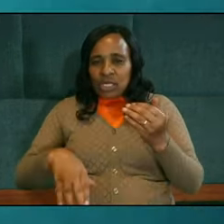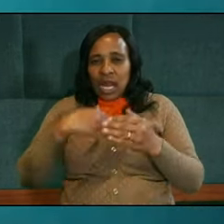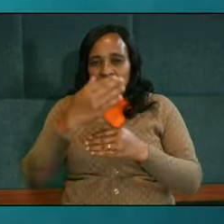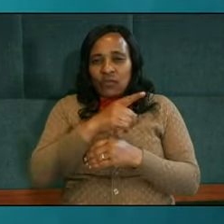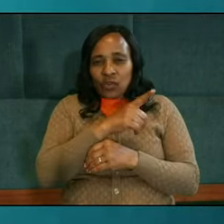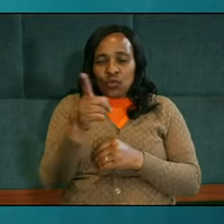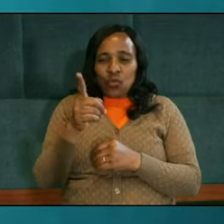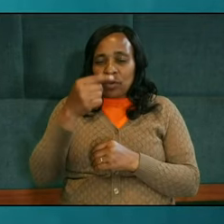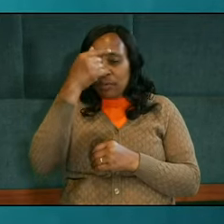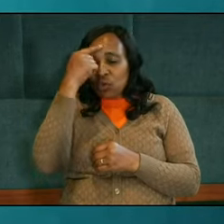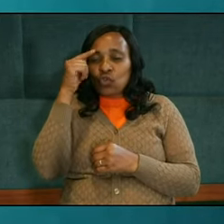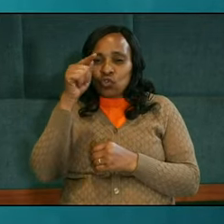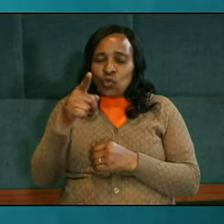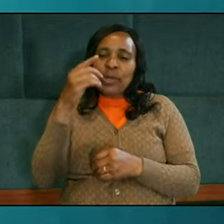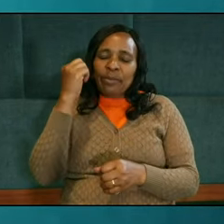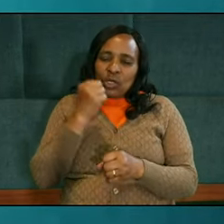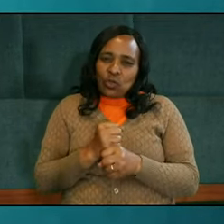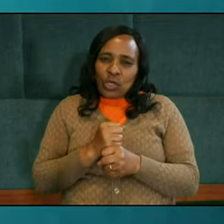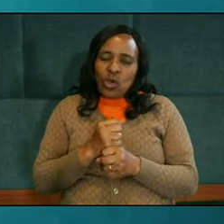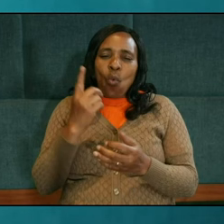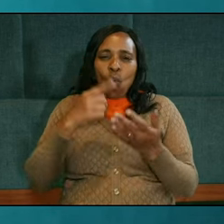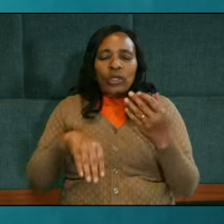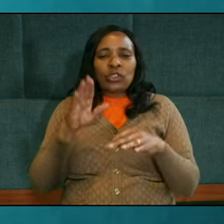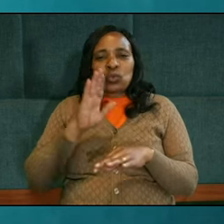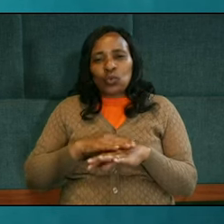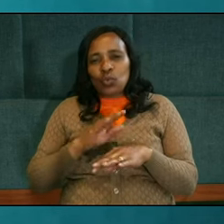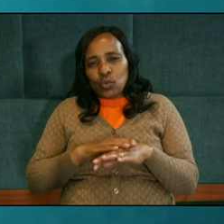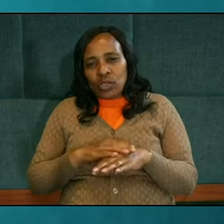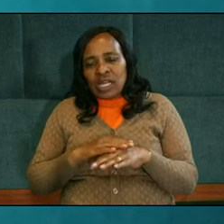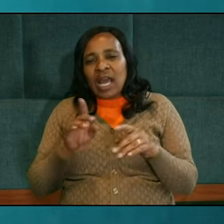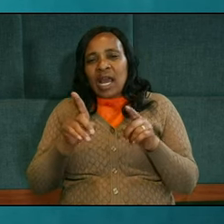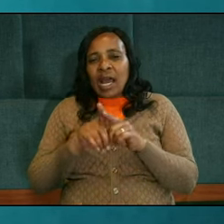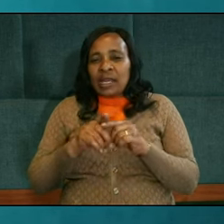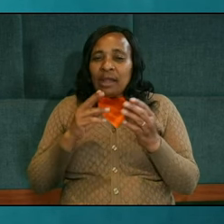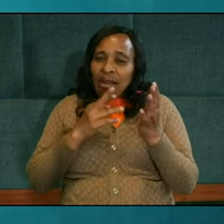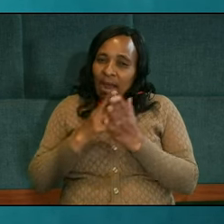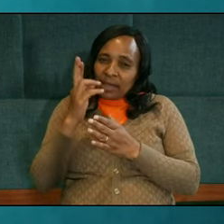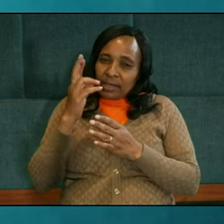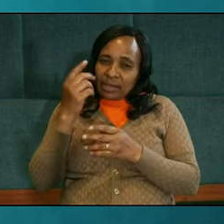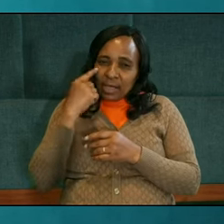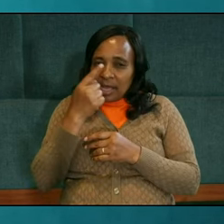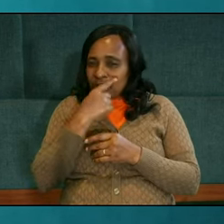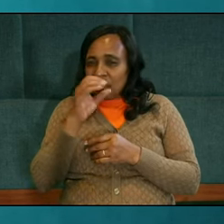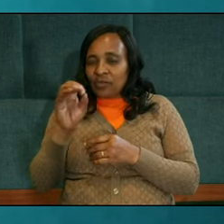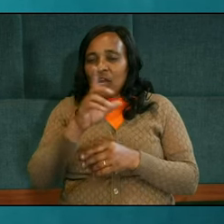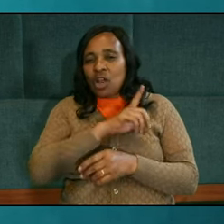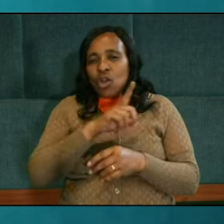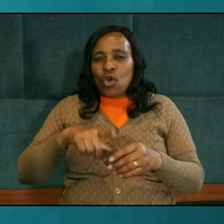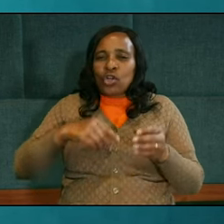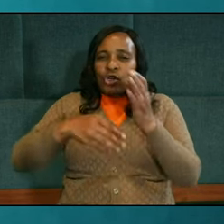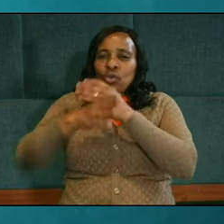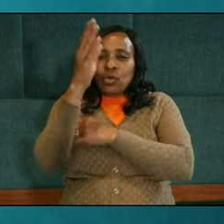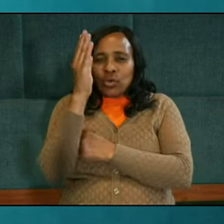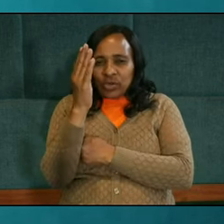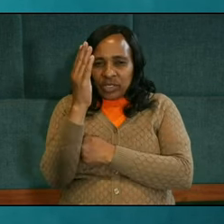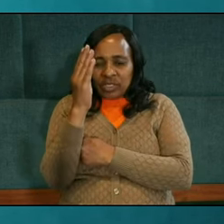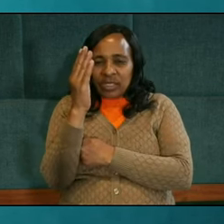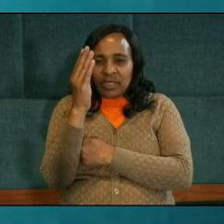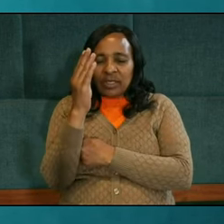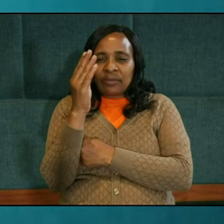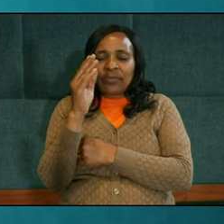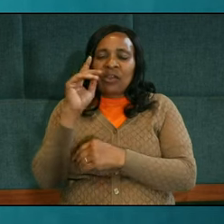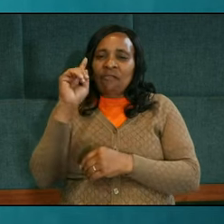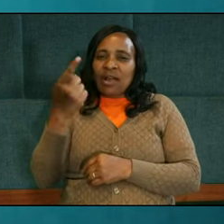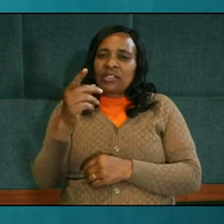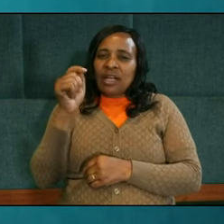you will be doing what is good and right in the eyes of the Lord, your God." And